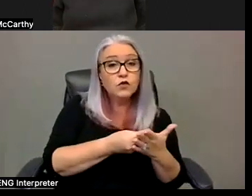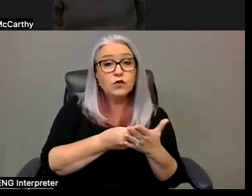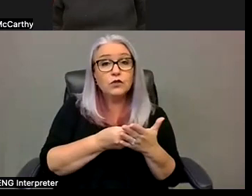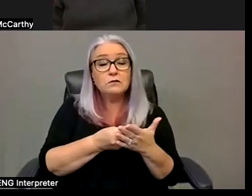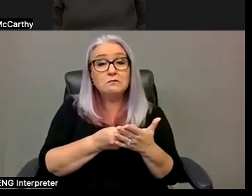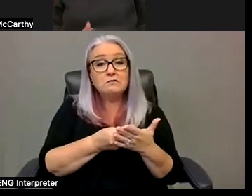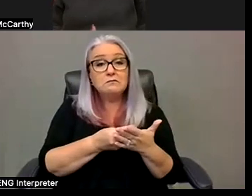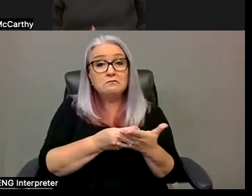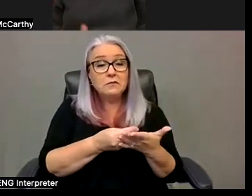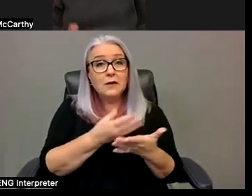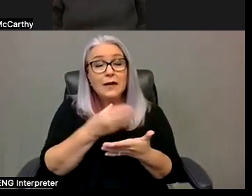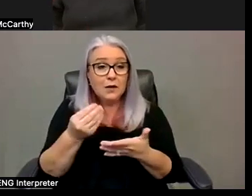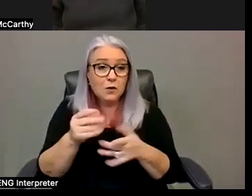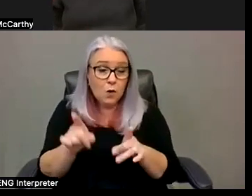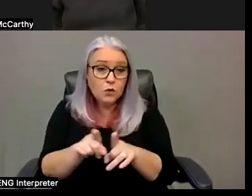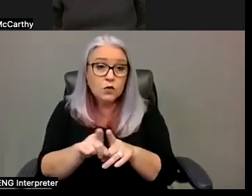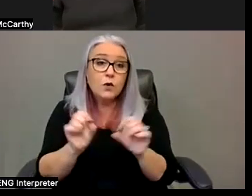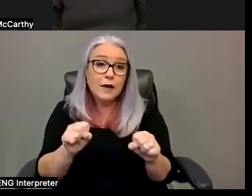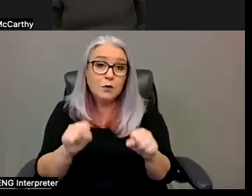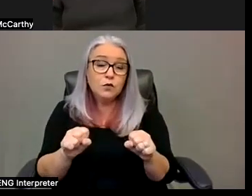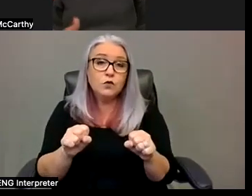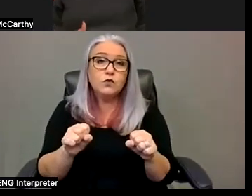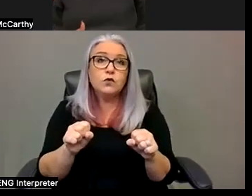and be able to allow us to see